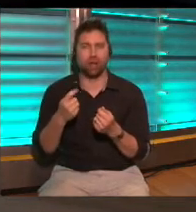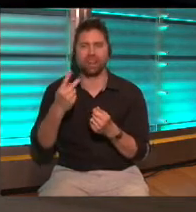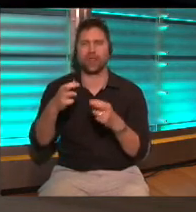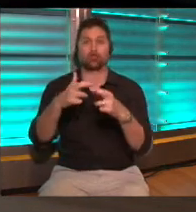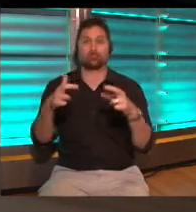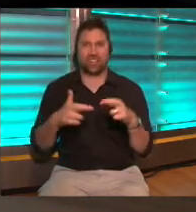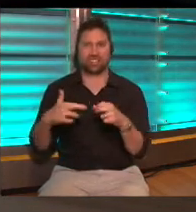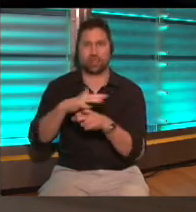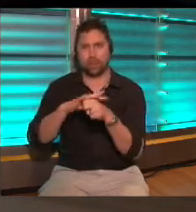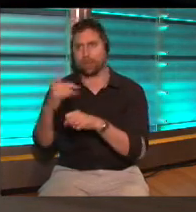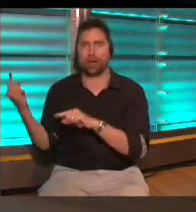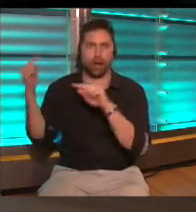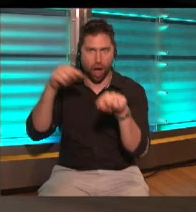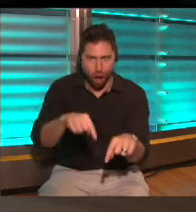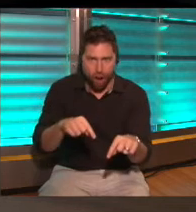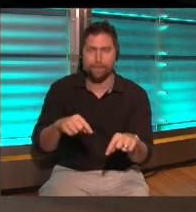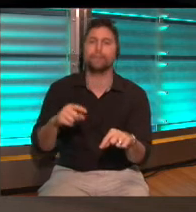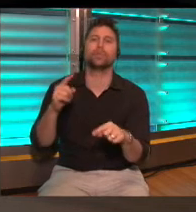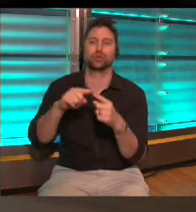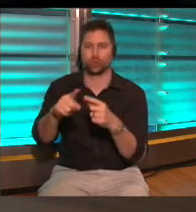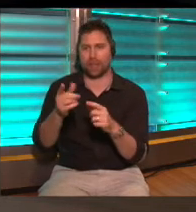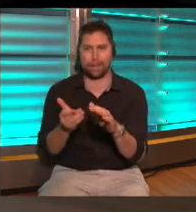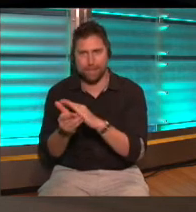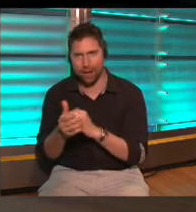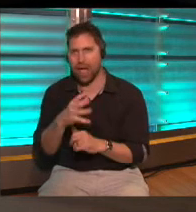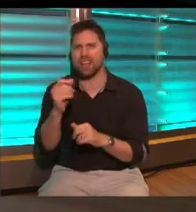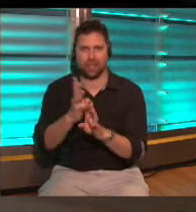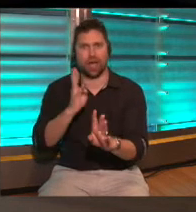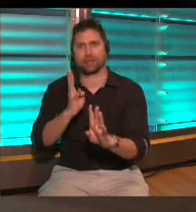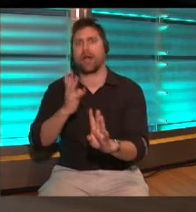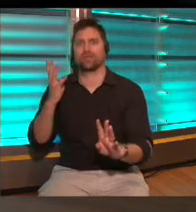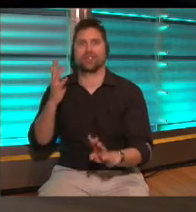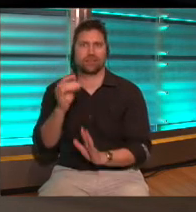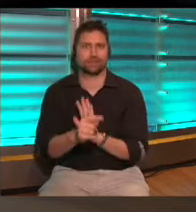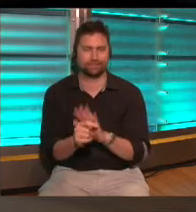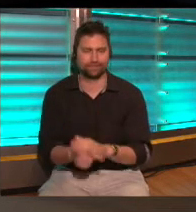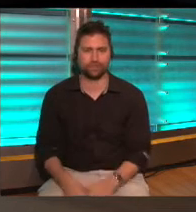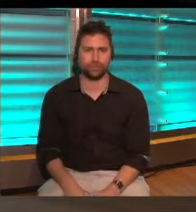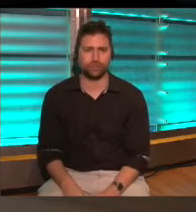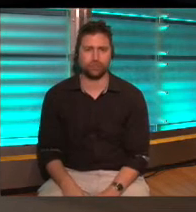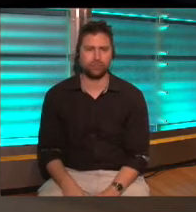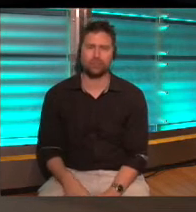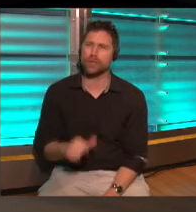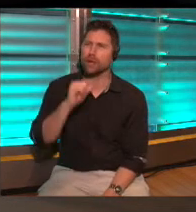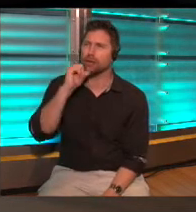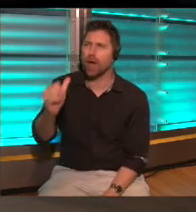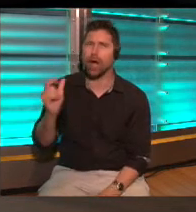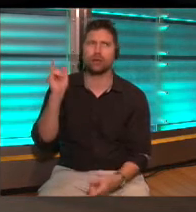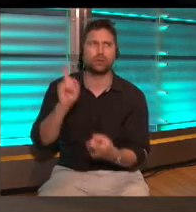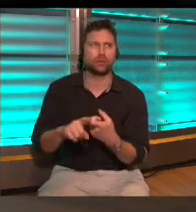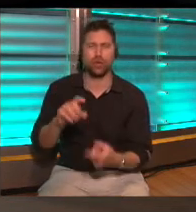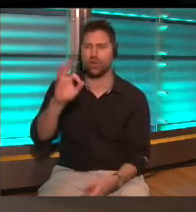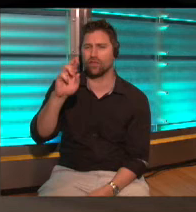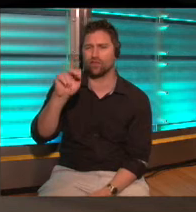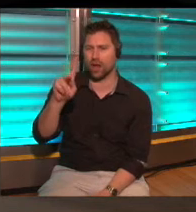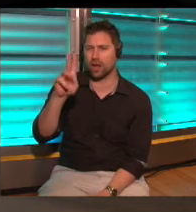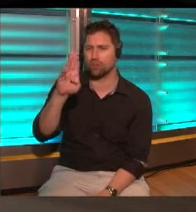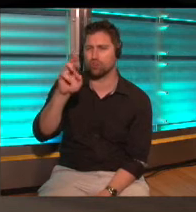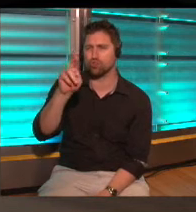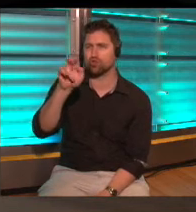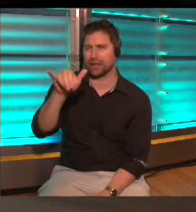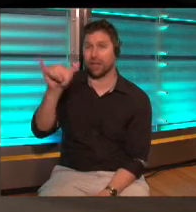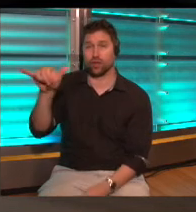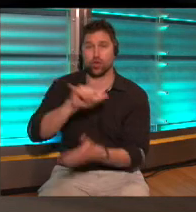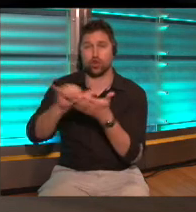regional people coming out, coming to the bakery, and the line grew then. It wasn't until Frank Bruni of the New York